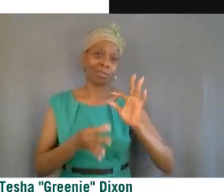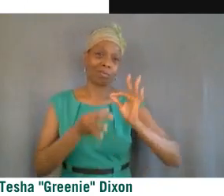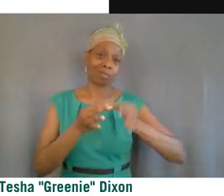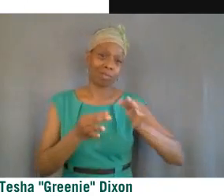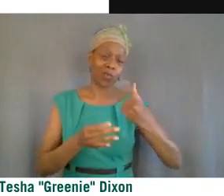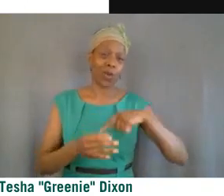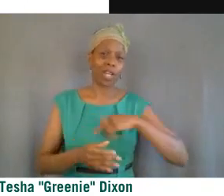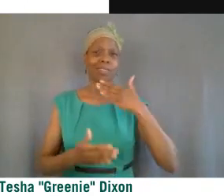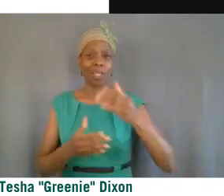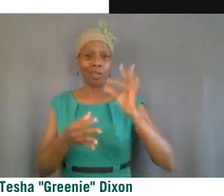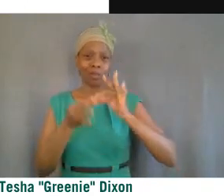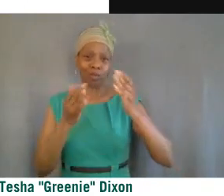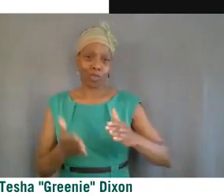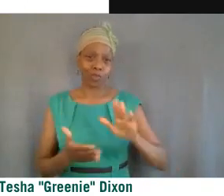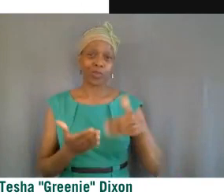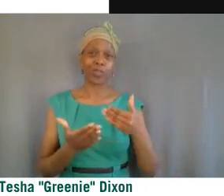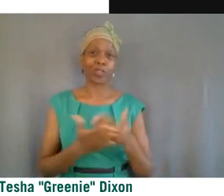Greenie.